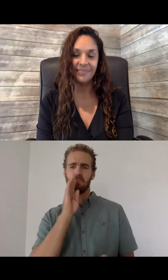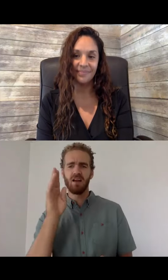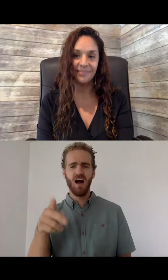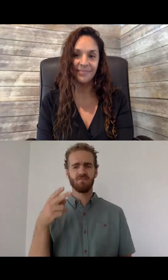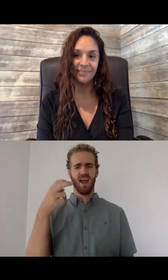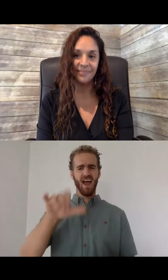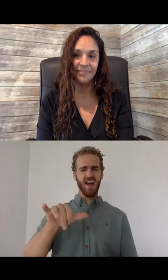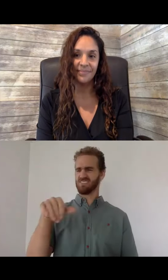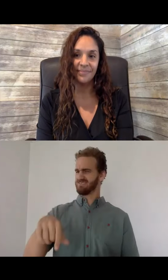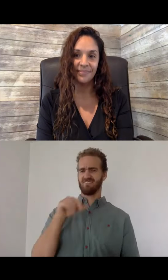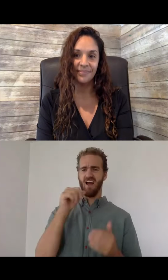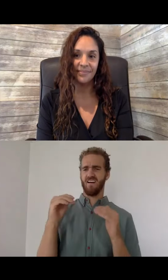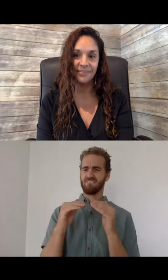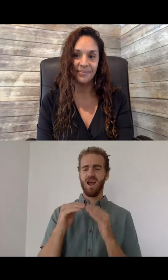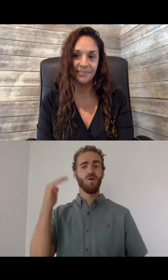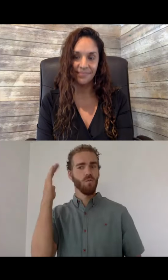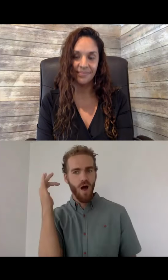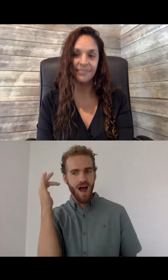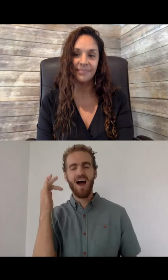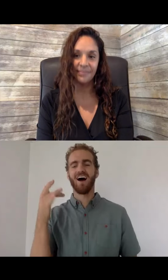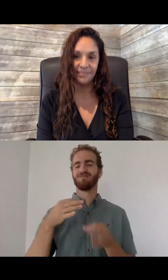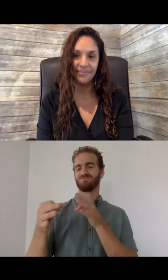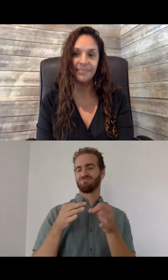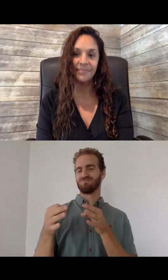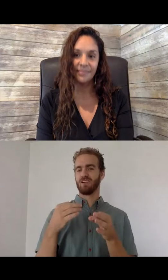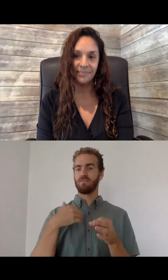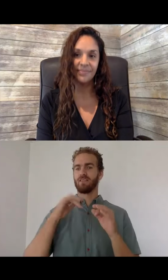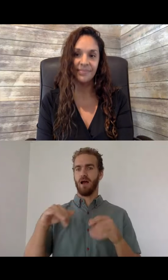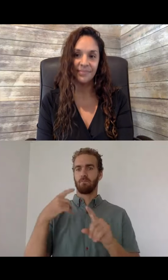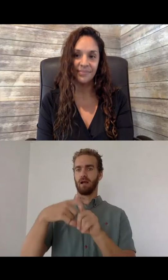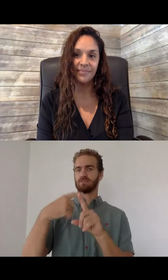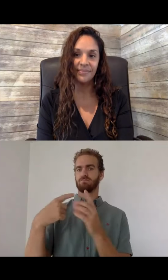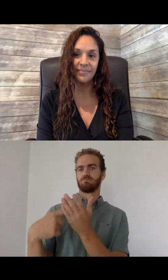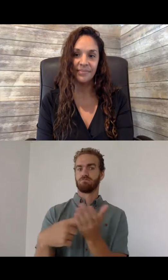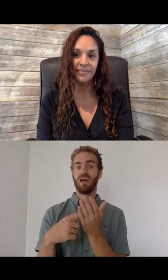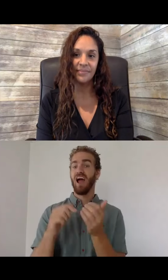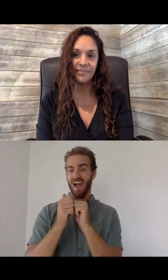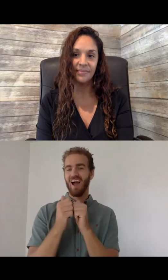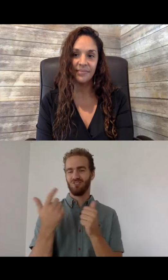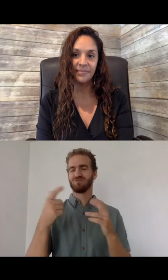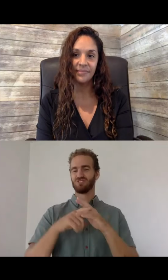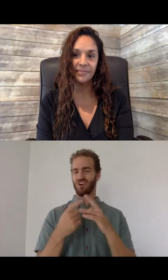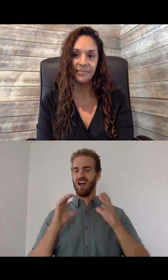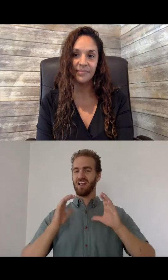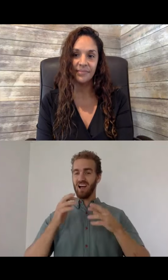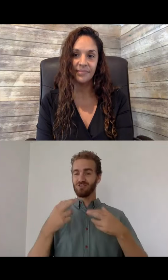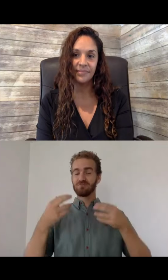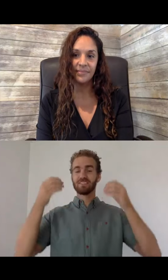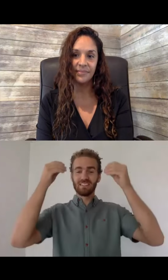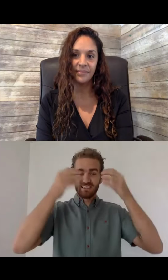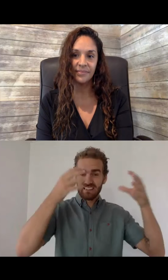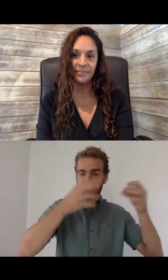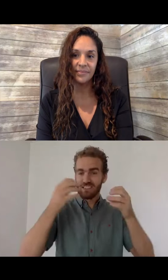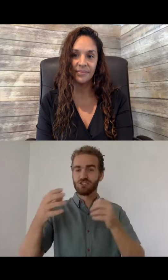action. Stand up, speak up, say, hey, this is not fair. And why is this not fair? And explain. Those positive